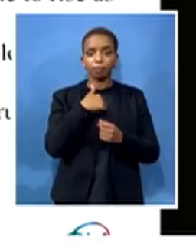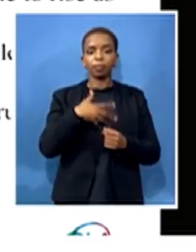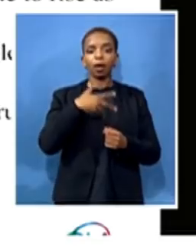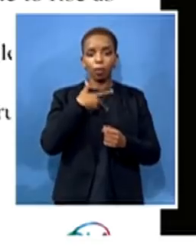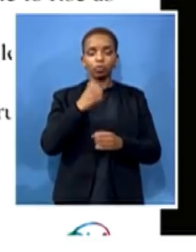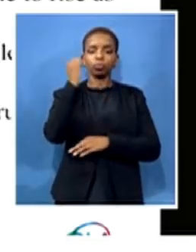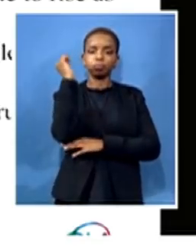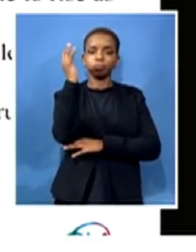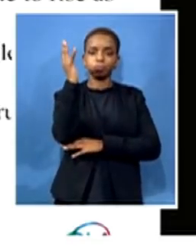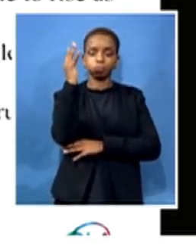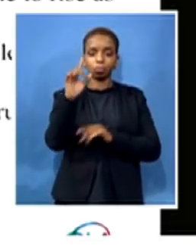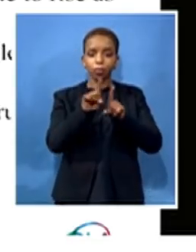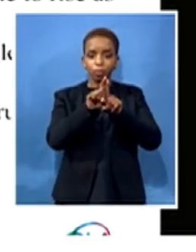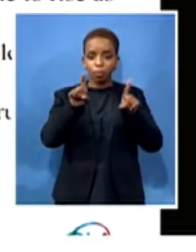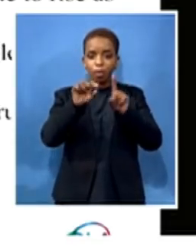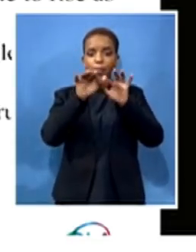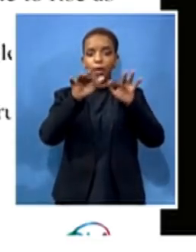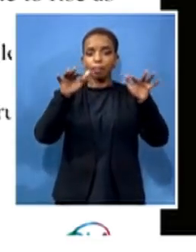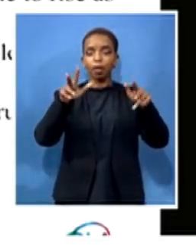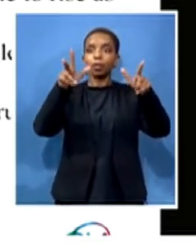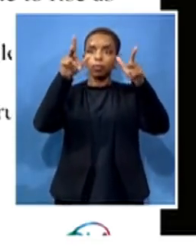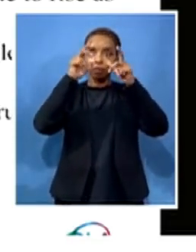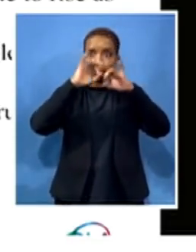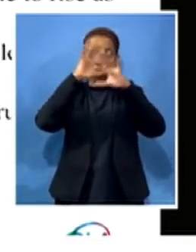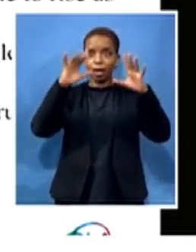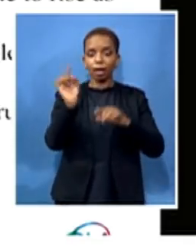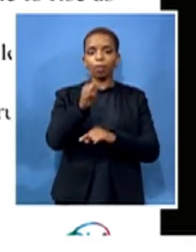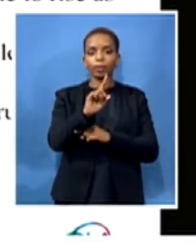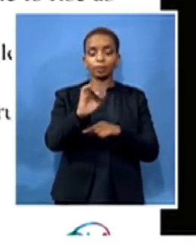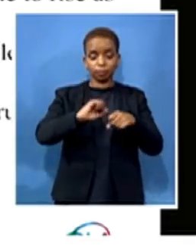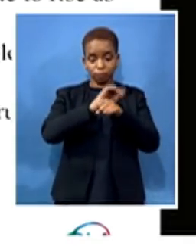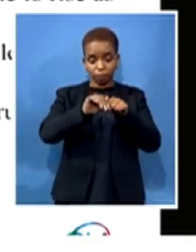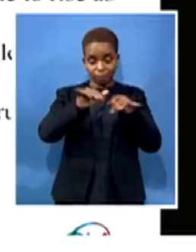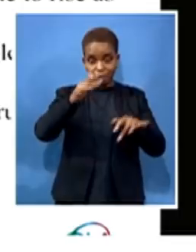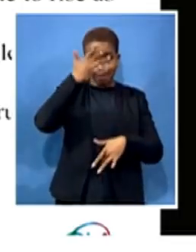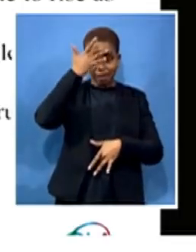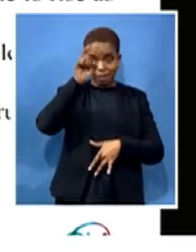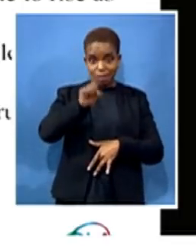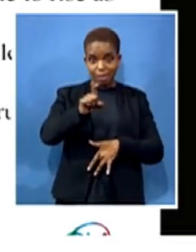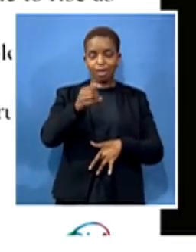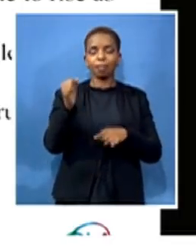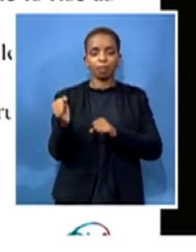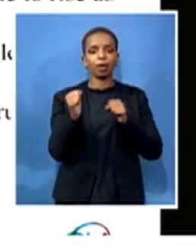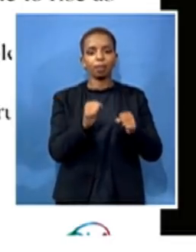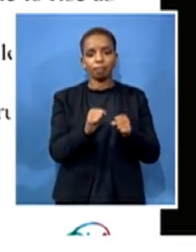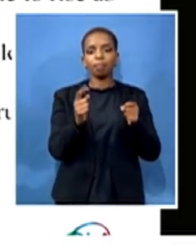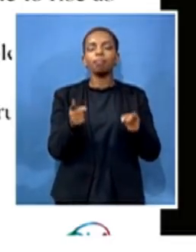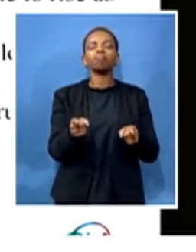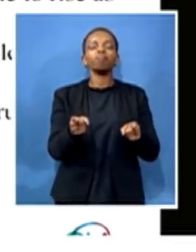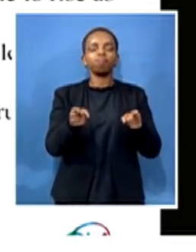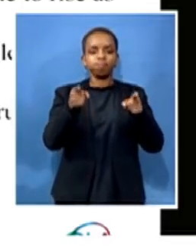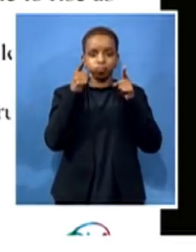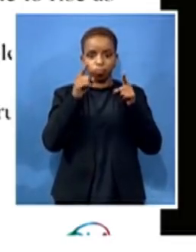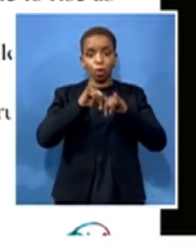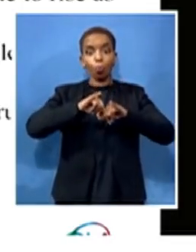COVID-19 still remains a reality, a danger in reality, which is worse now than it was when we first had our first